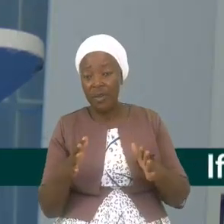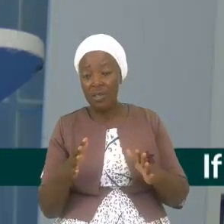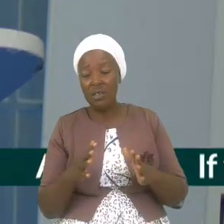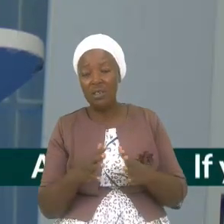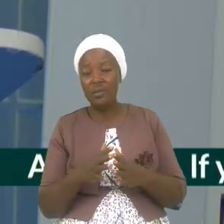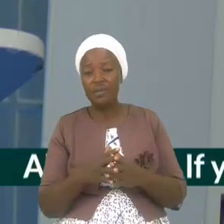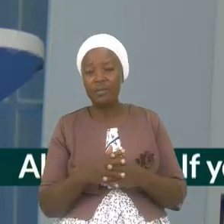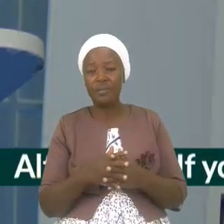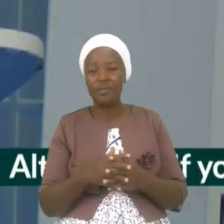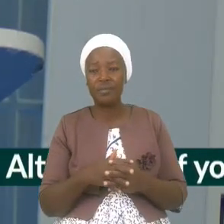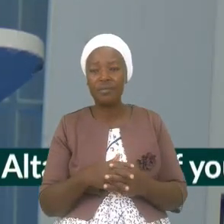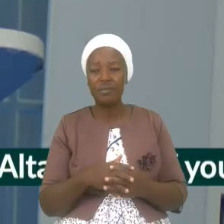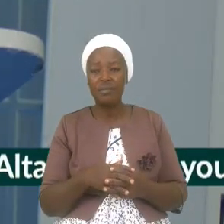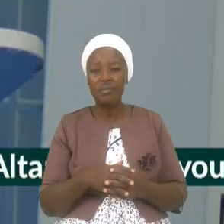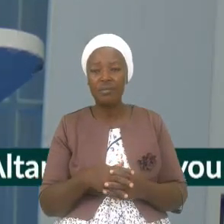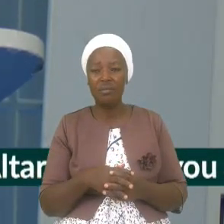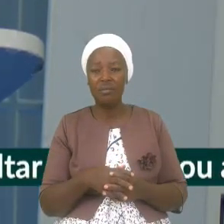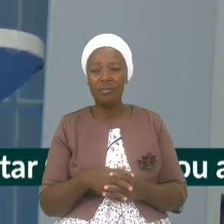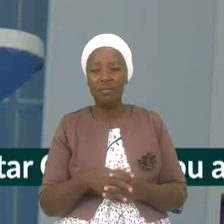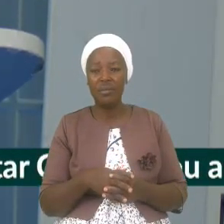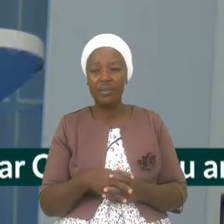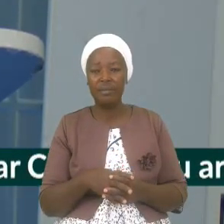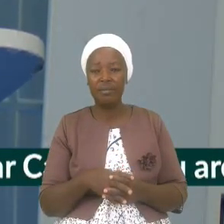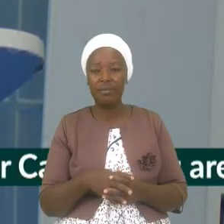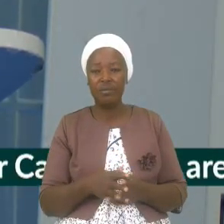Raise it up properly so that you can see.